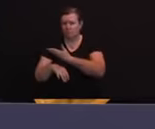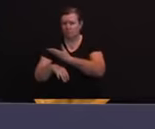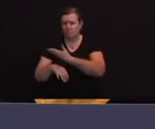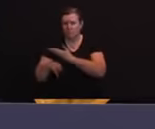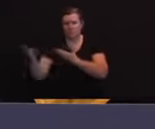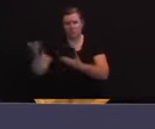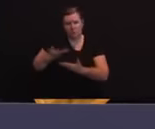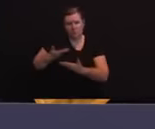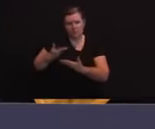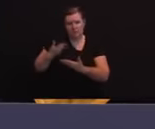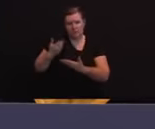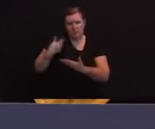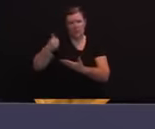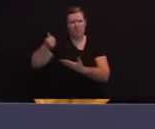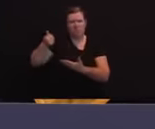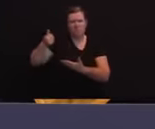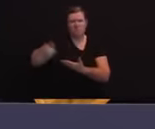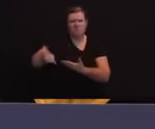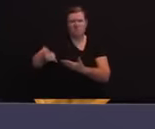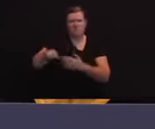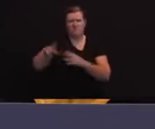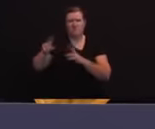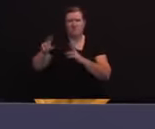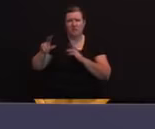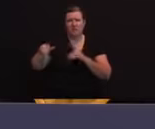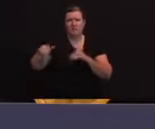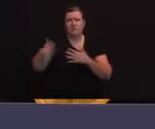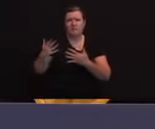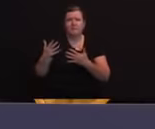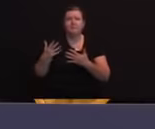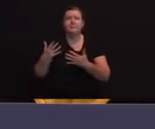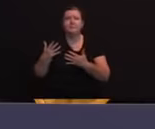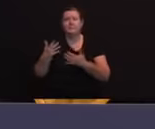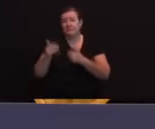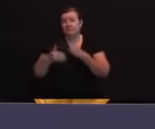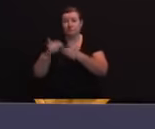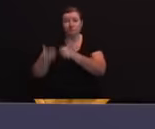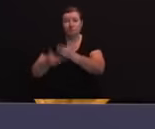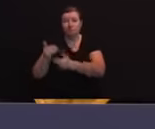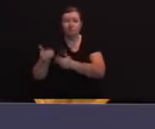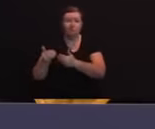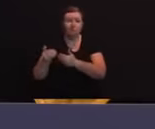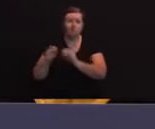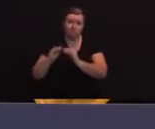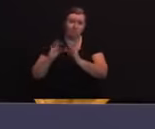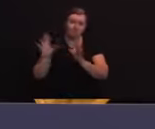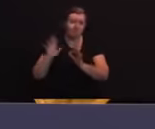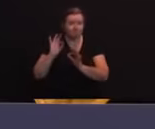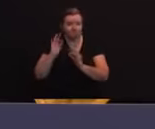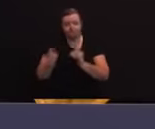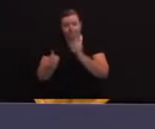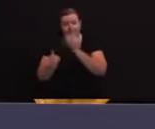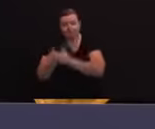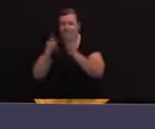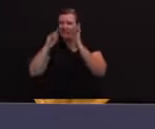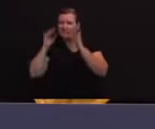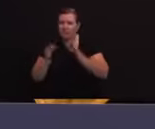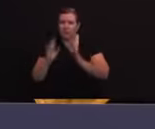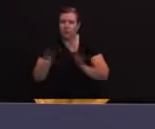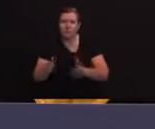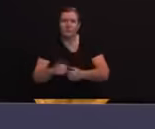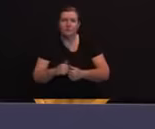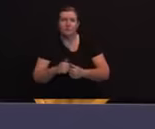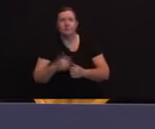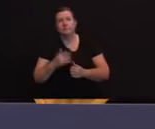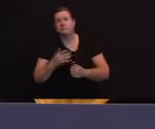that you'd take. But I mean, the other steps that are on the list, I think, are the obvious ones, right? We talked about elective surgery. I